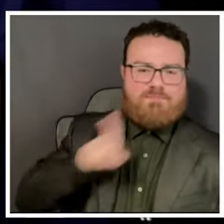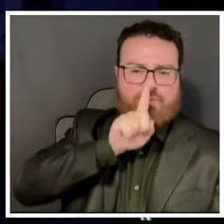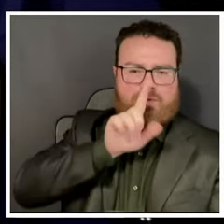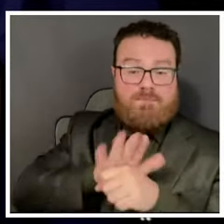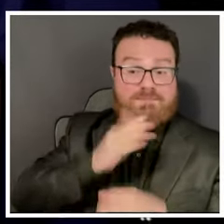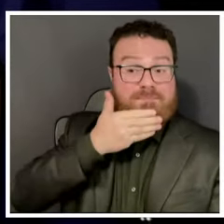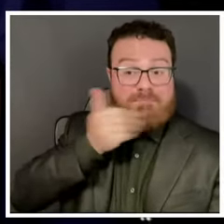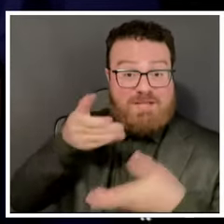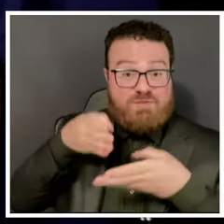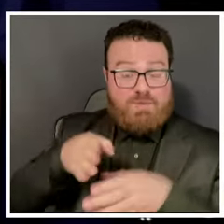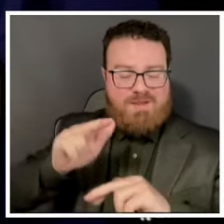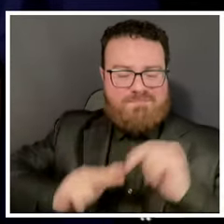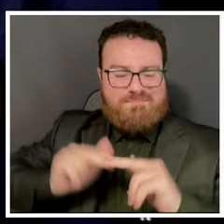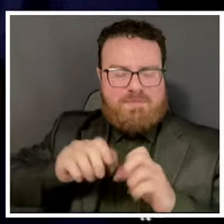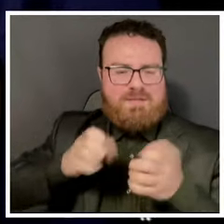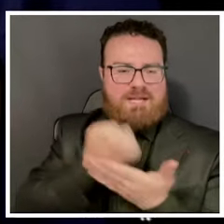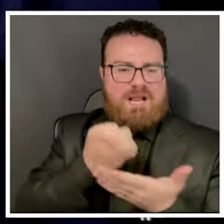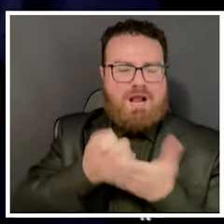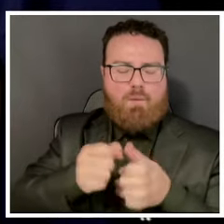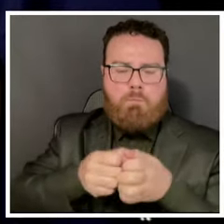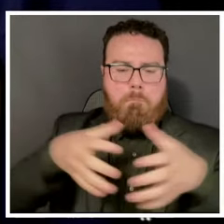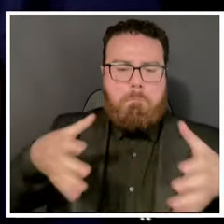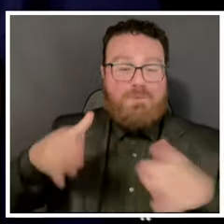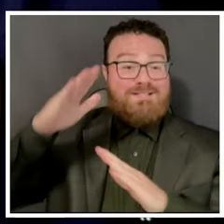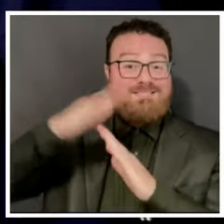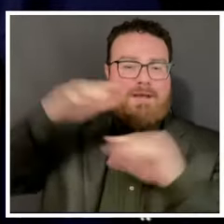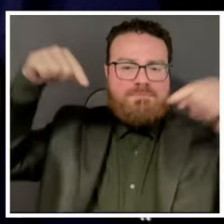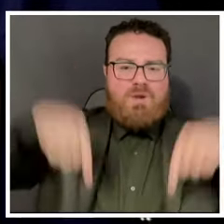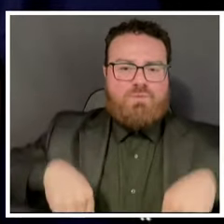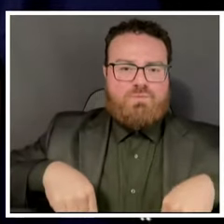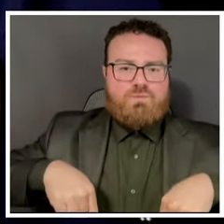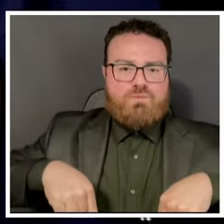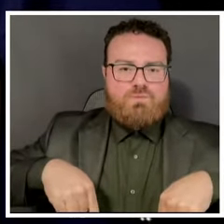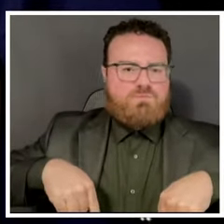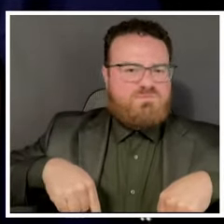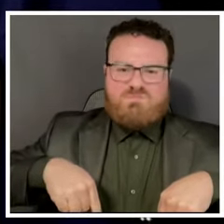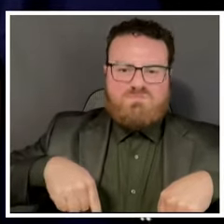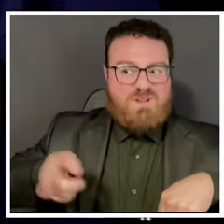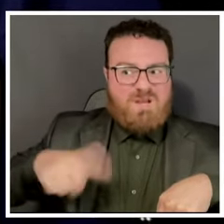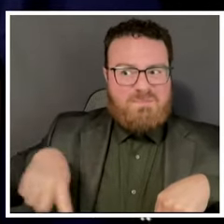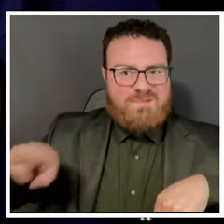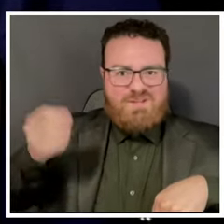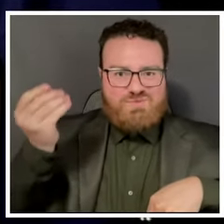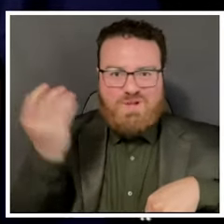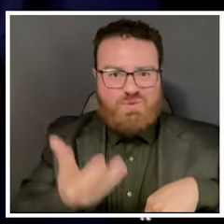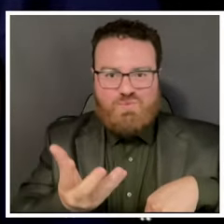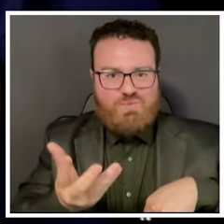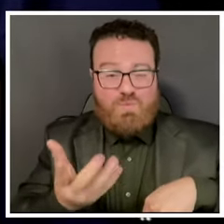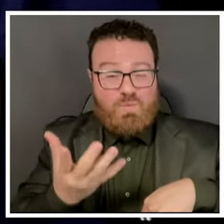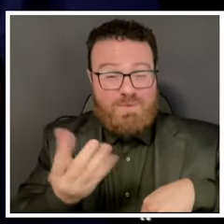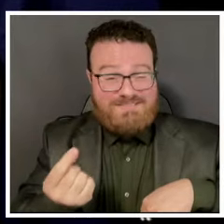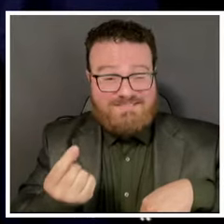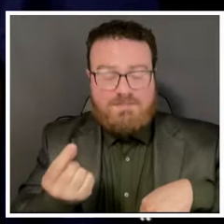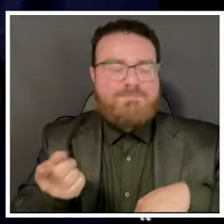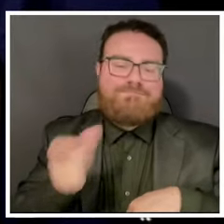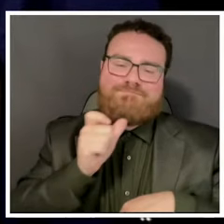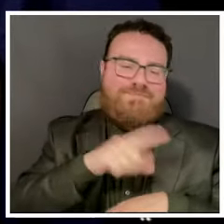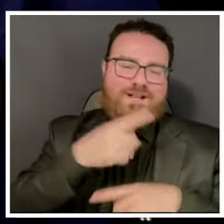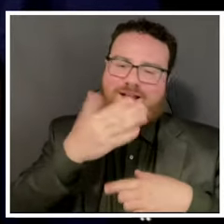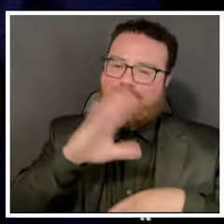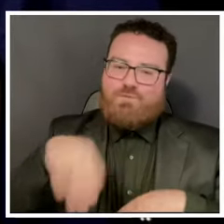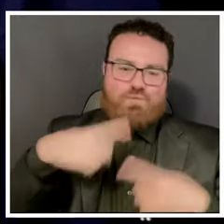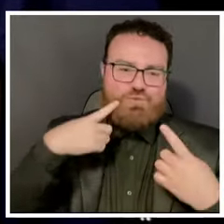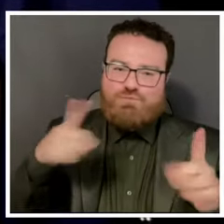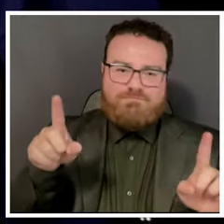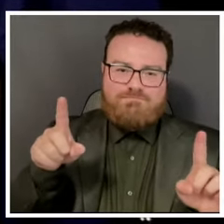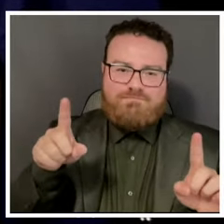top down. But here's what they don't tell you. It's never worked. The benefits don't trickle down. And the very